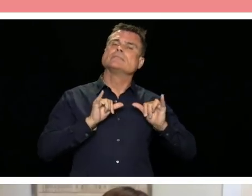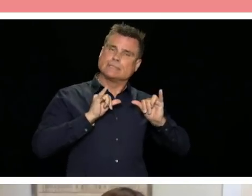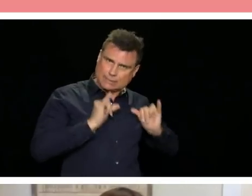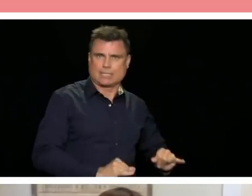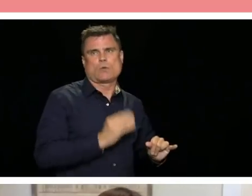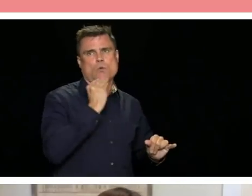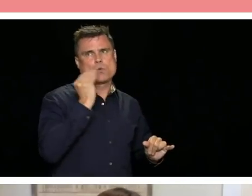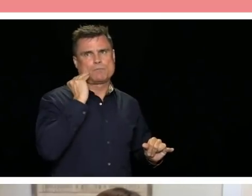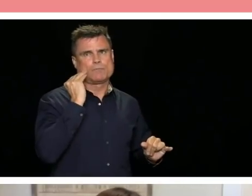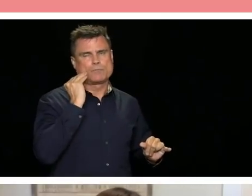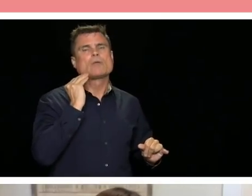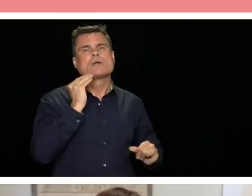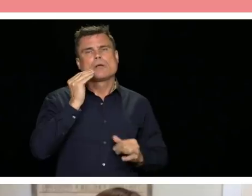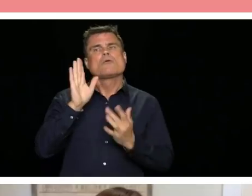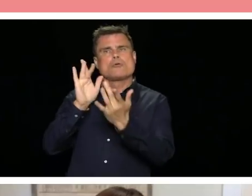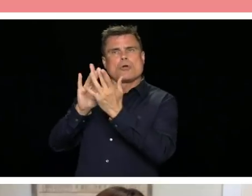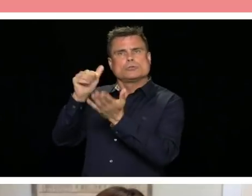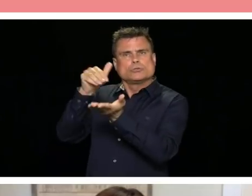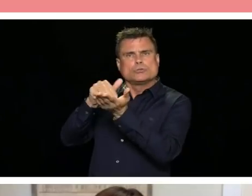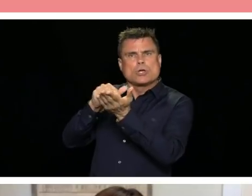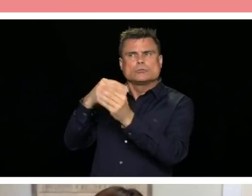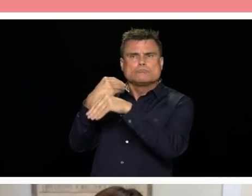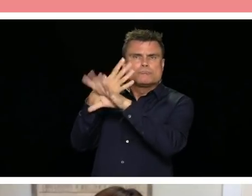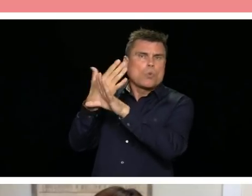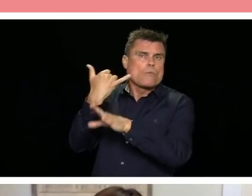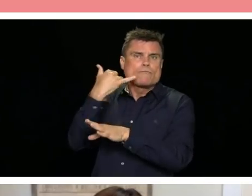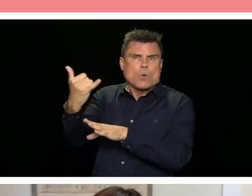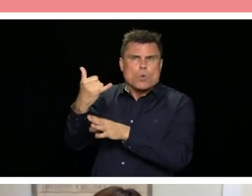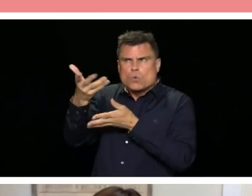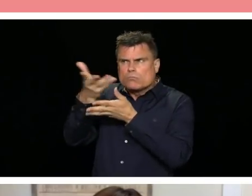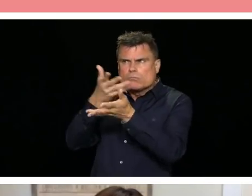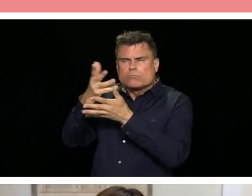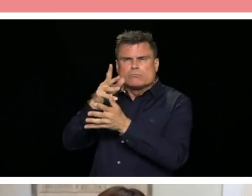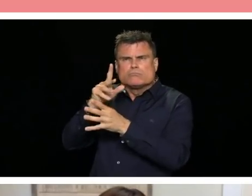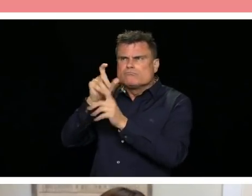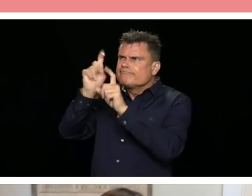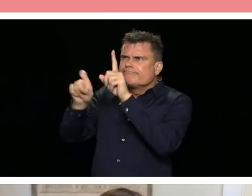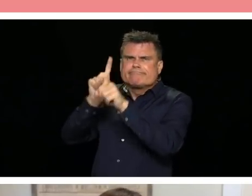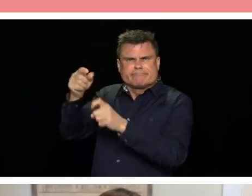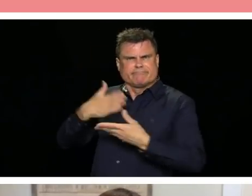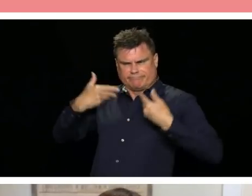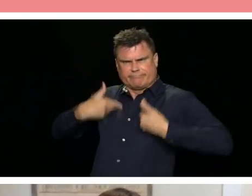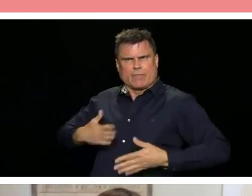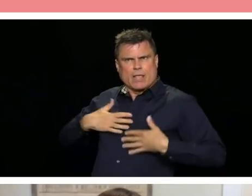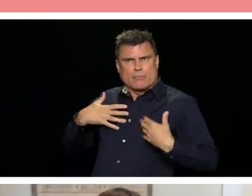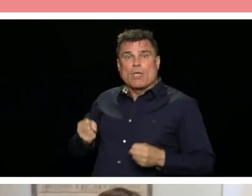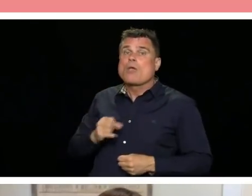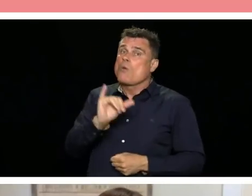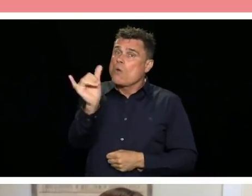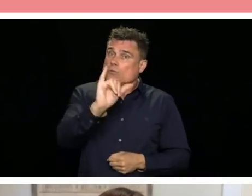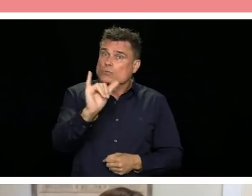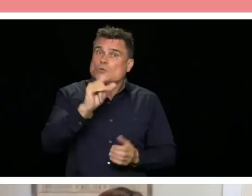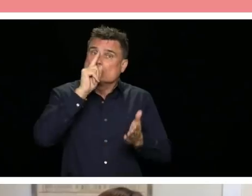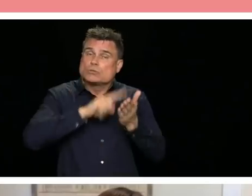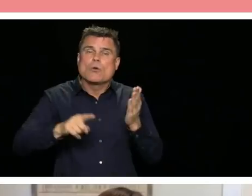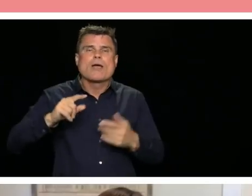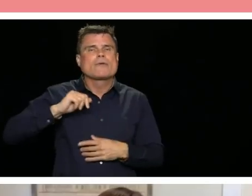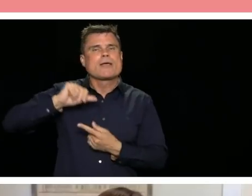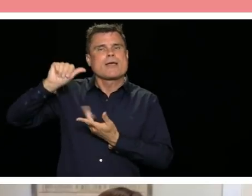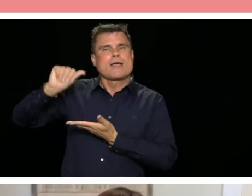the BC Thrive app, and it will help navigate you through some of those questions. We also have the 811